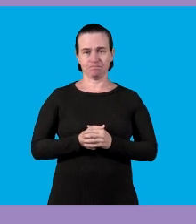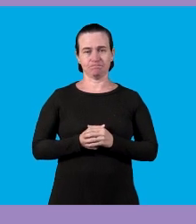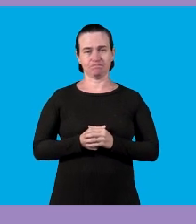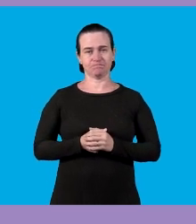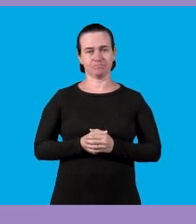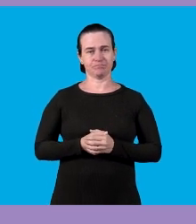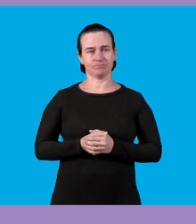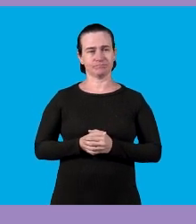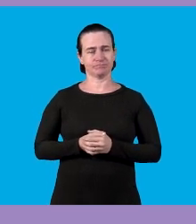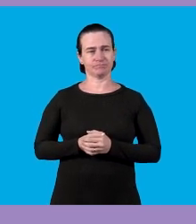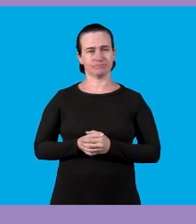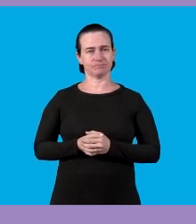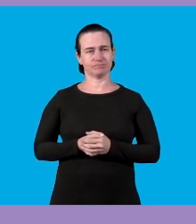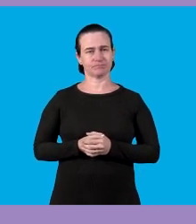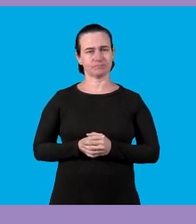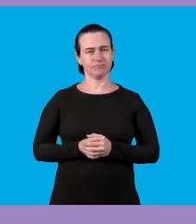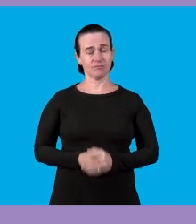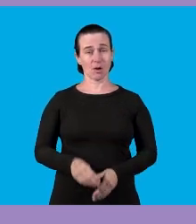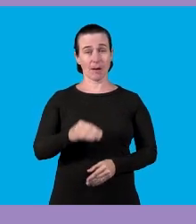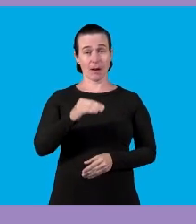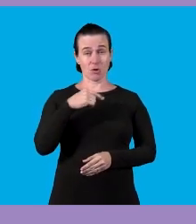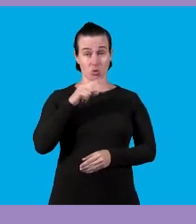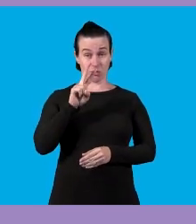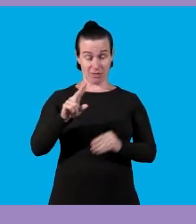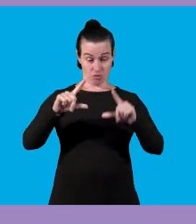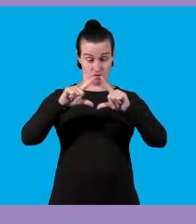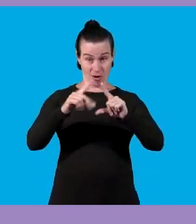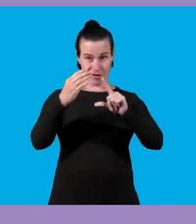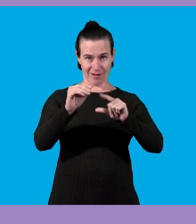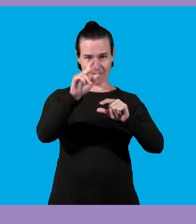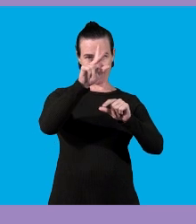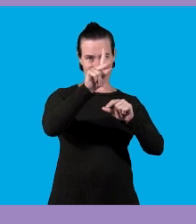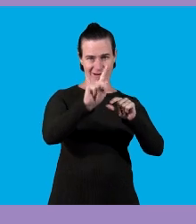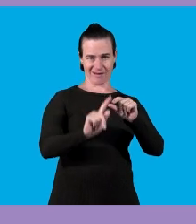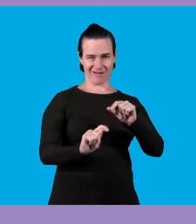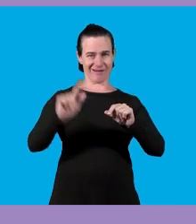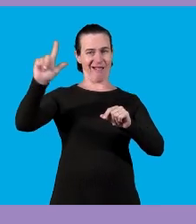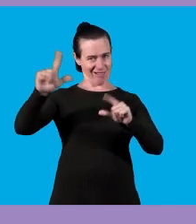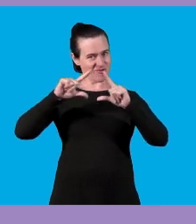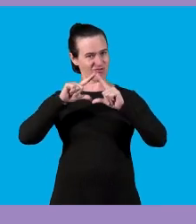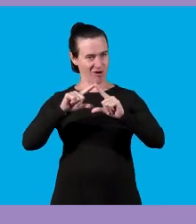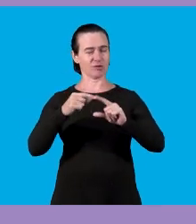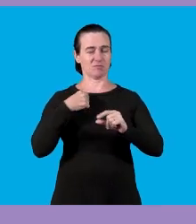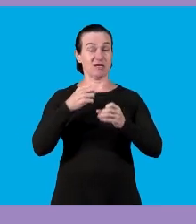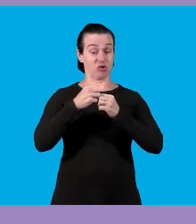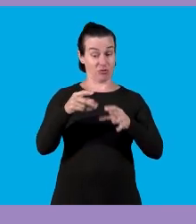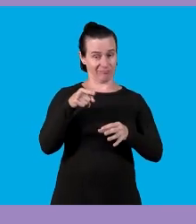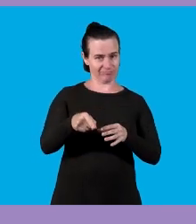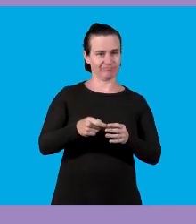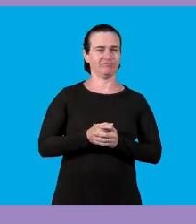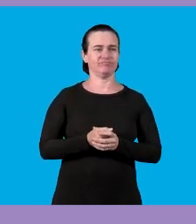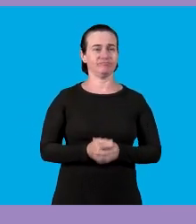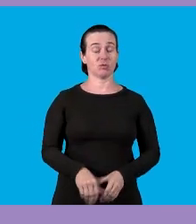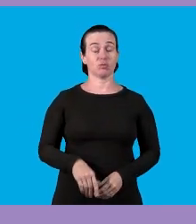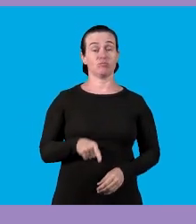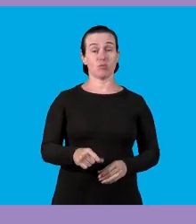I noticed that I am now dealing with a triangle KTL. So I will then start with